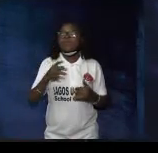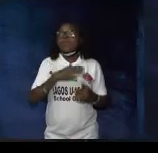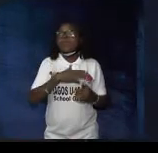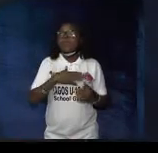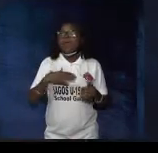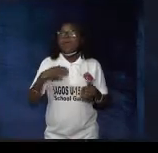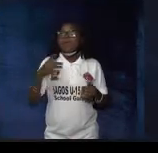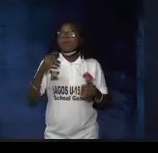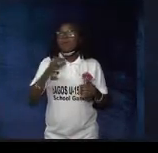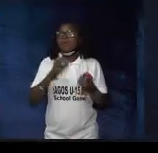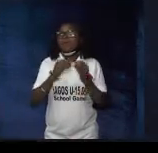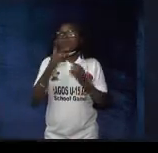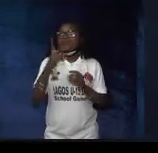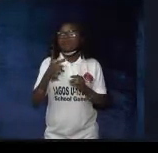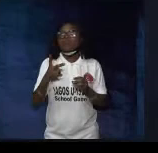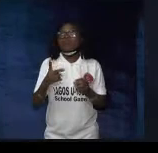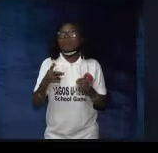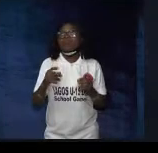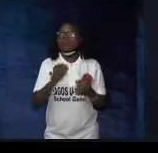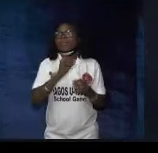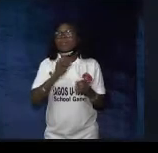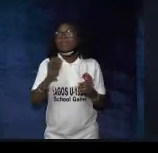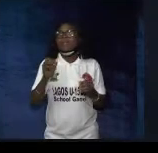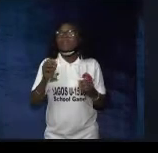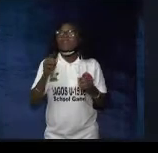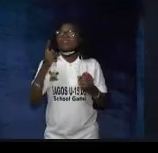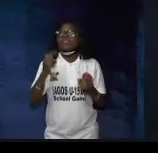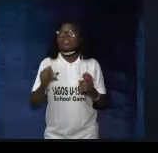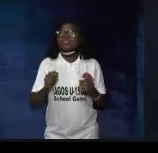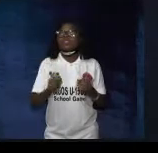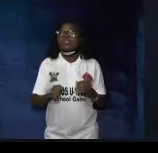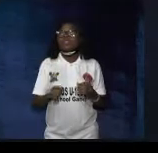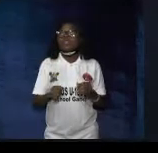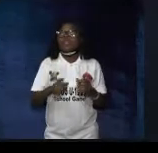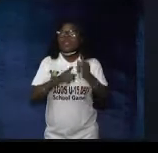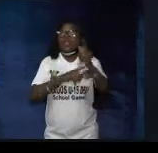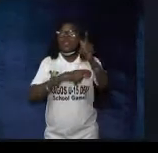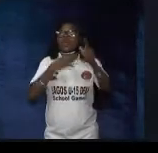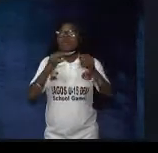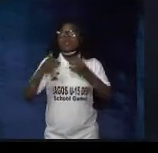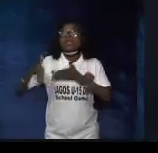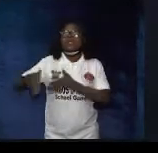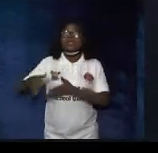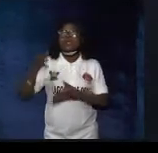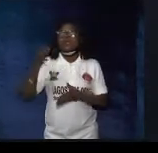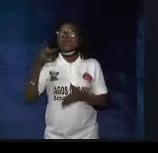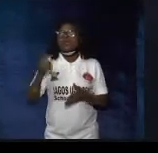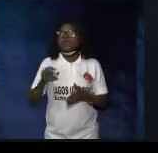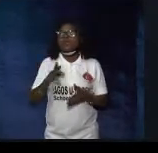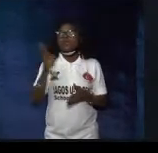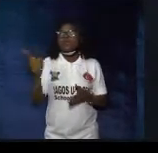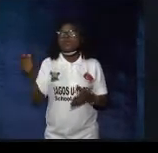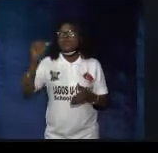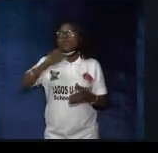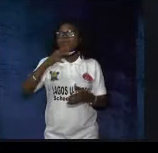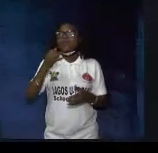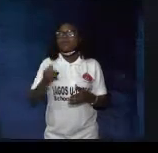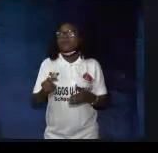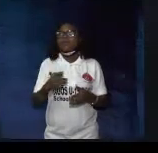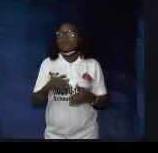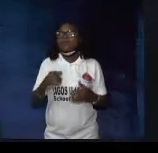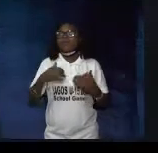angle triangle is called dash. Dash has no sides equal and no angles equal. Dash has 3 lines of